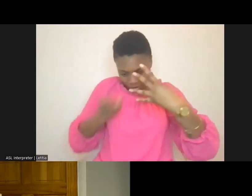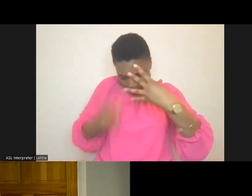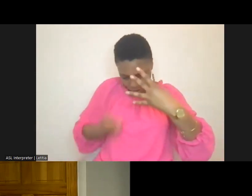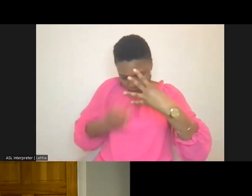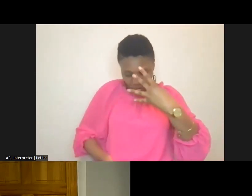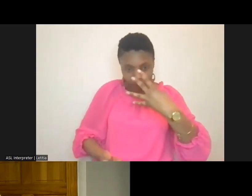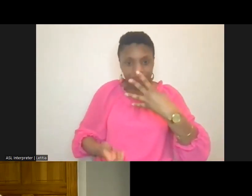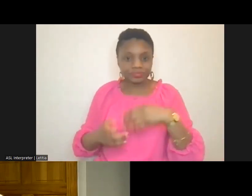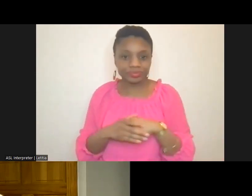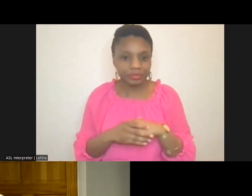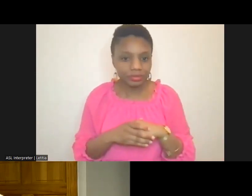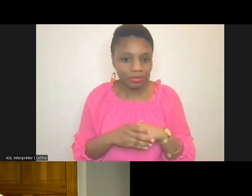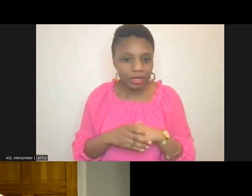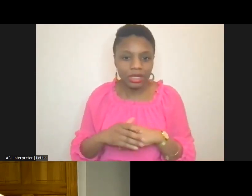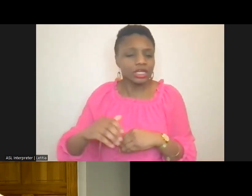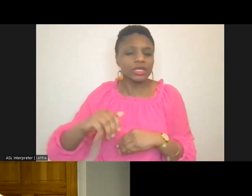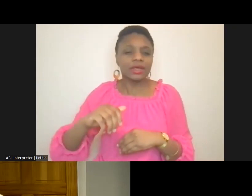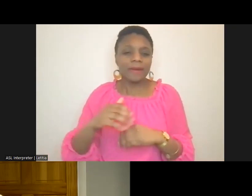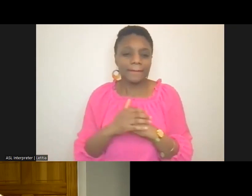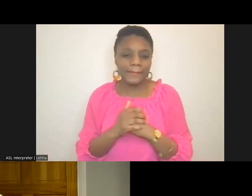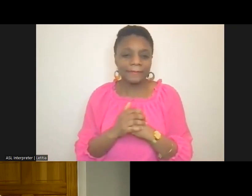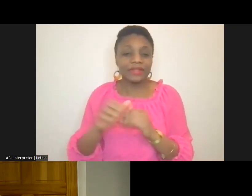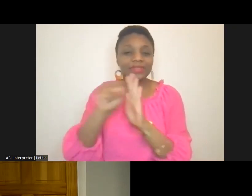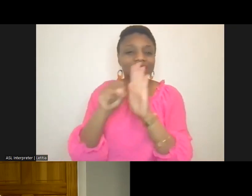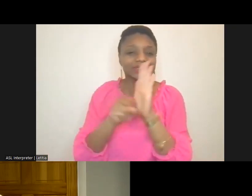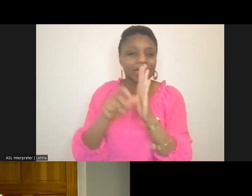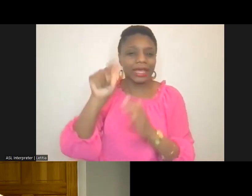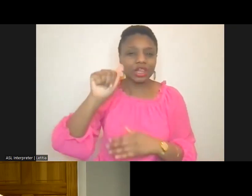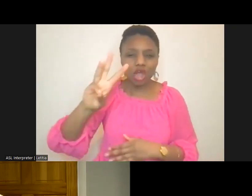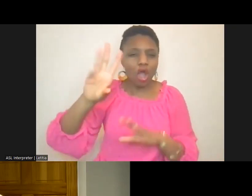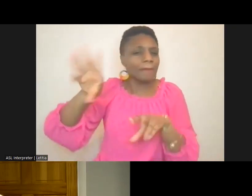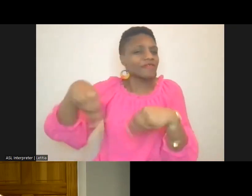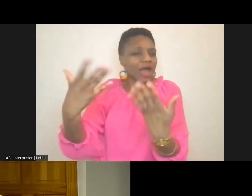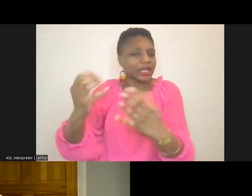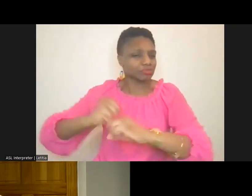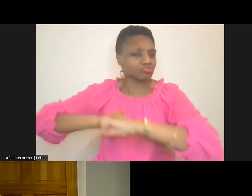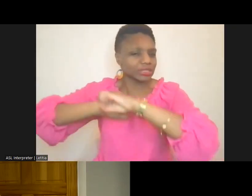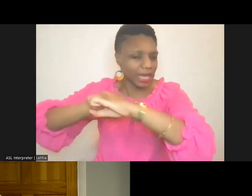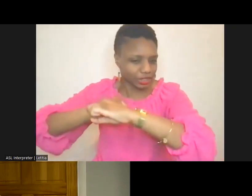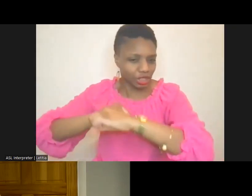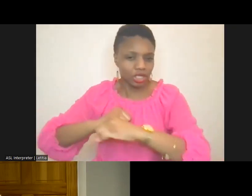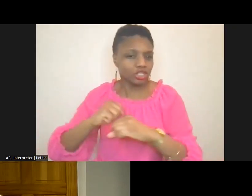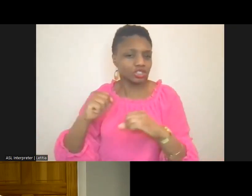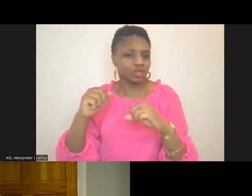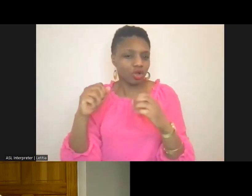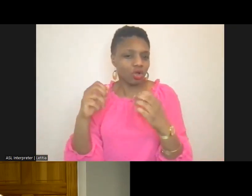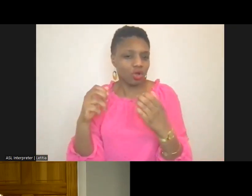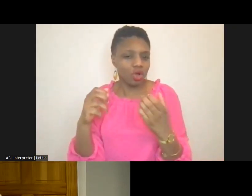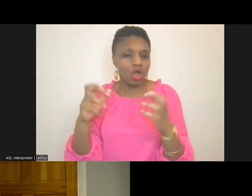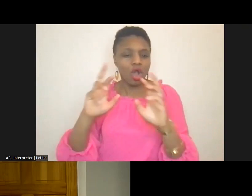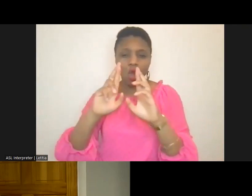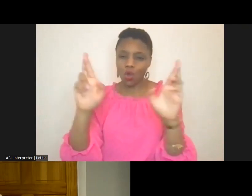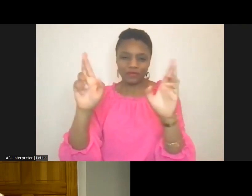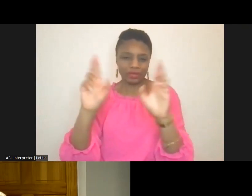we're not going to limit the protections, because the state law gives the protections and there's nothing hopefully anybody can do about taking those